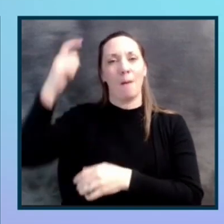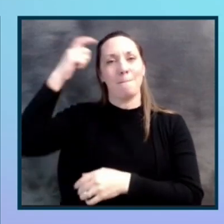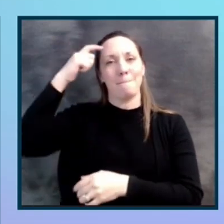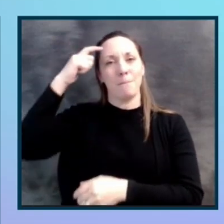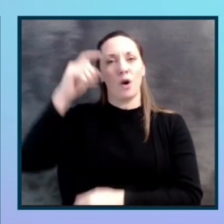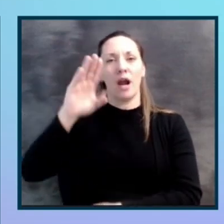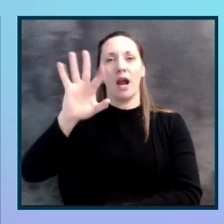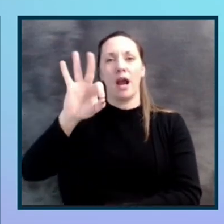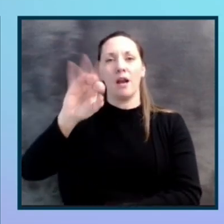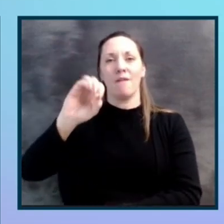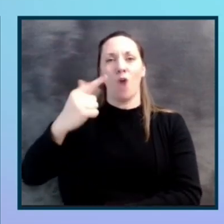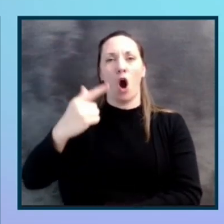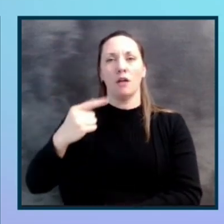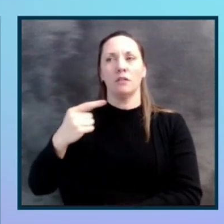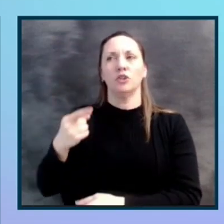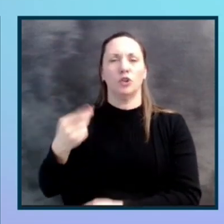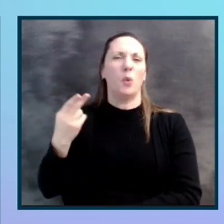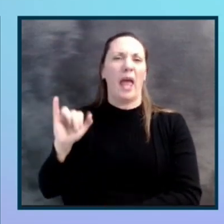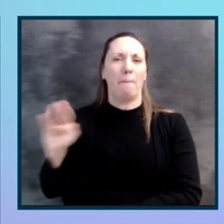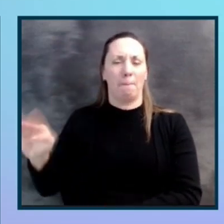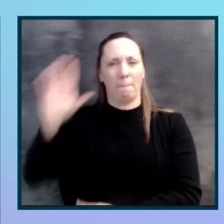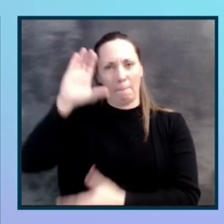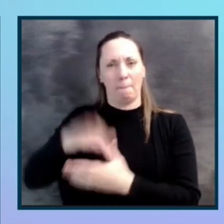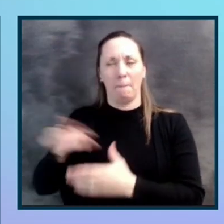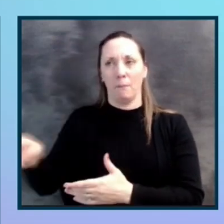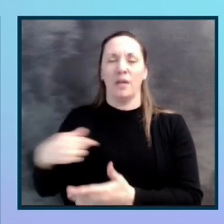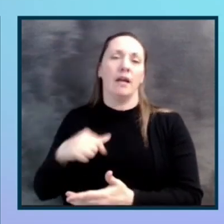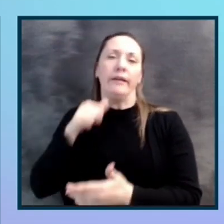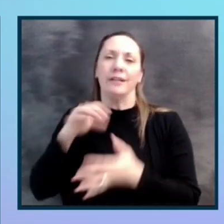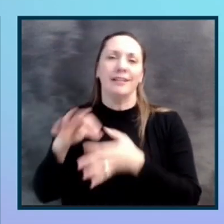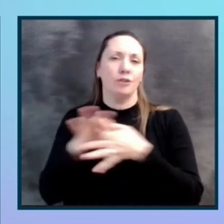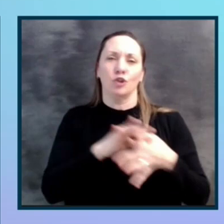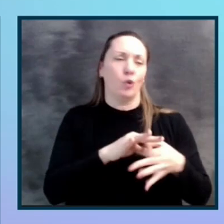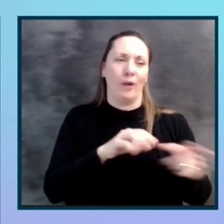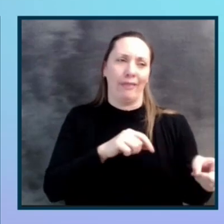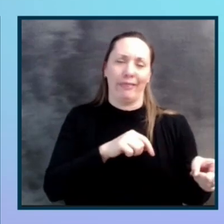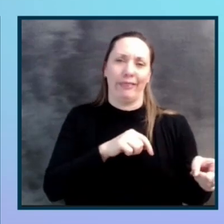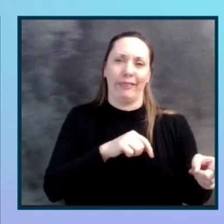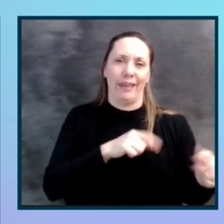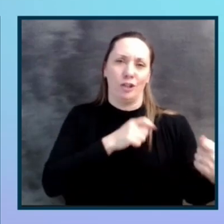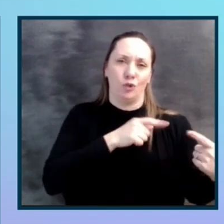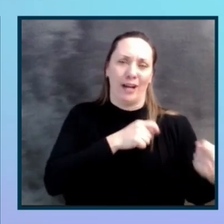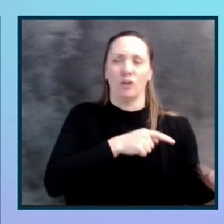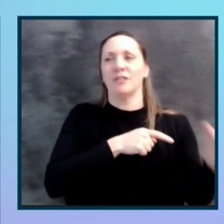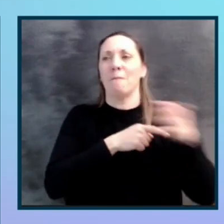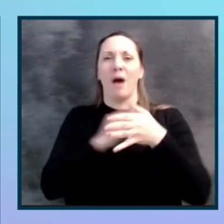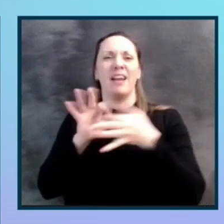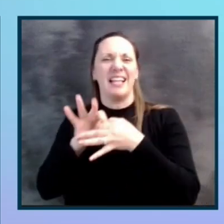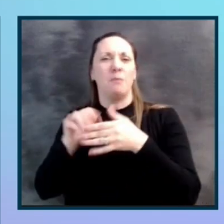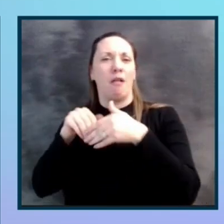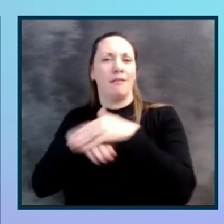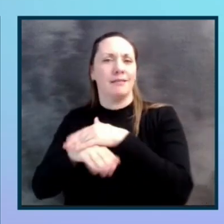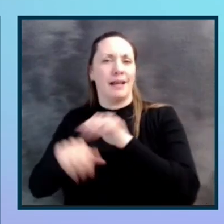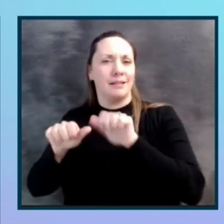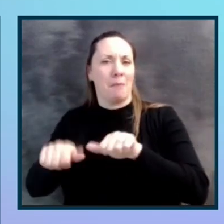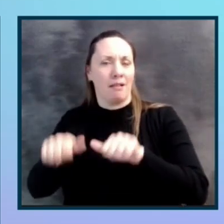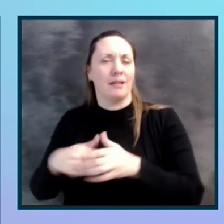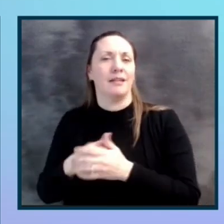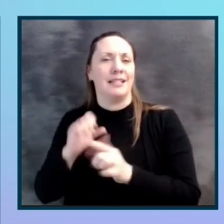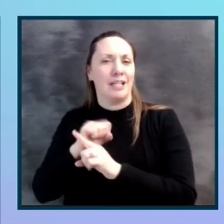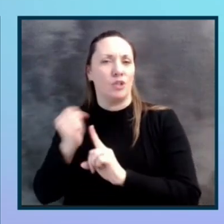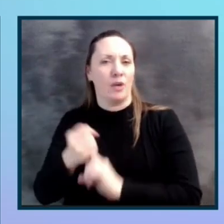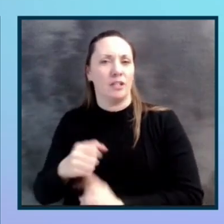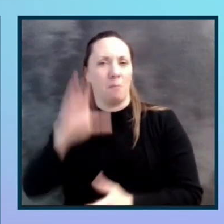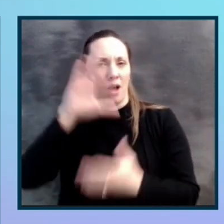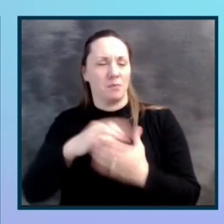deal with triggers, but it's similar to the whole cognitive accessibility situation. And he's like, well,